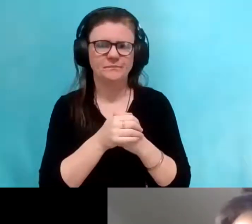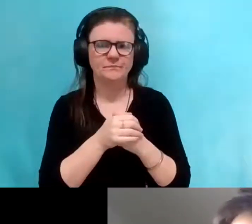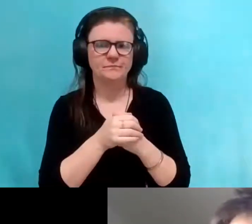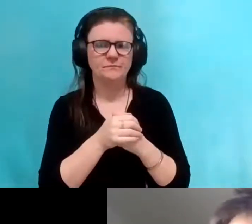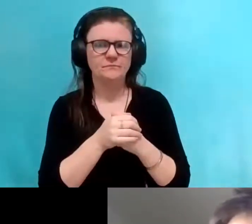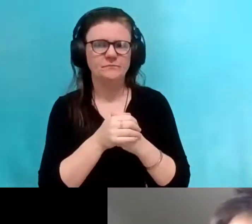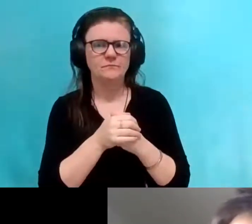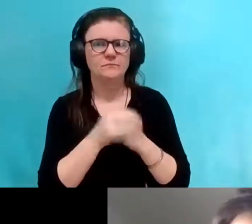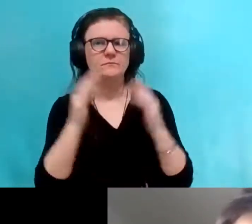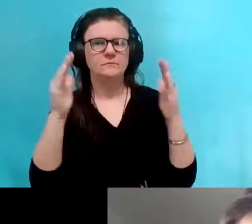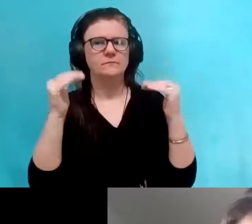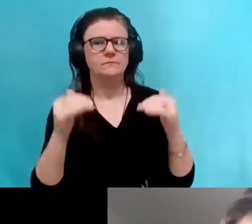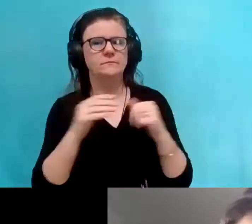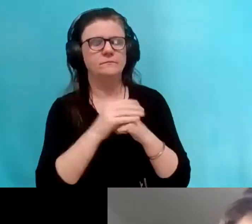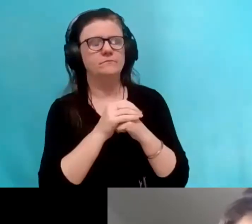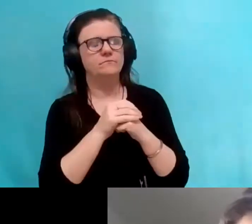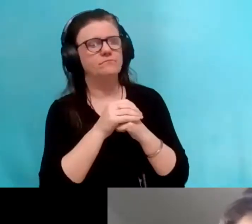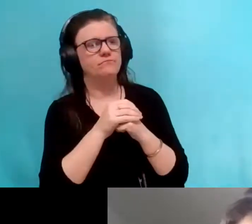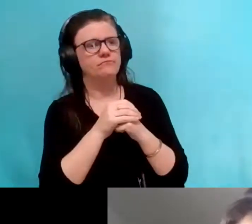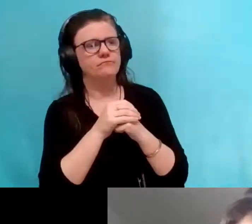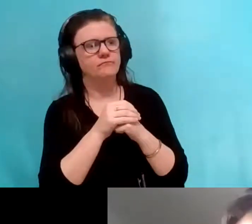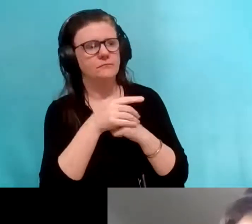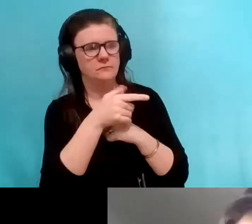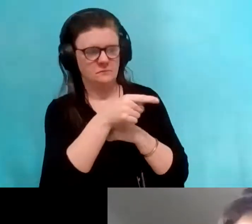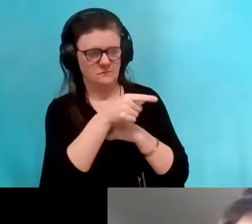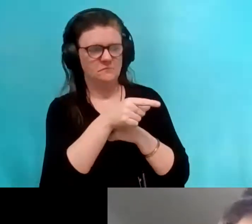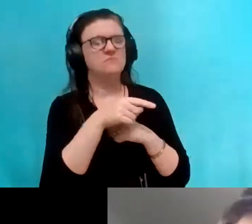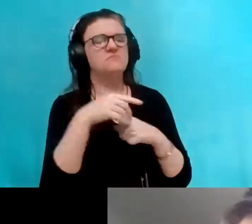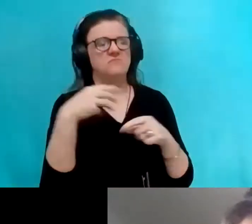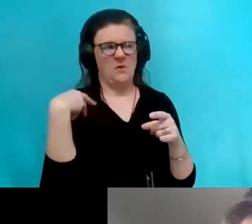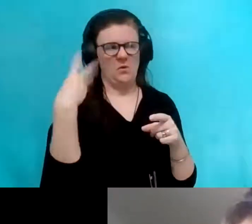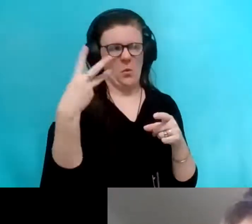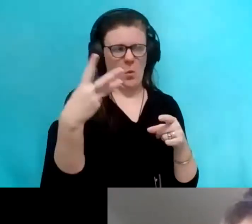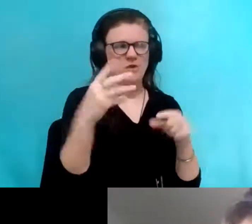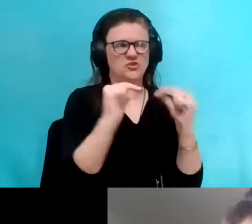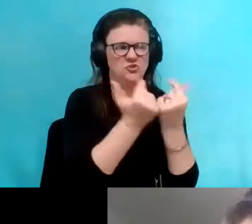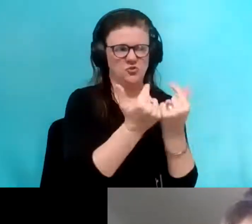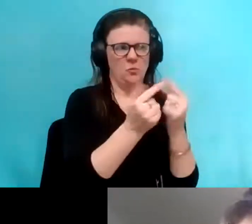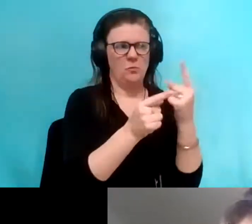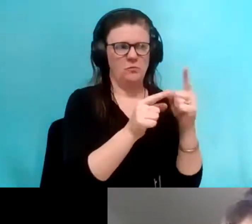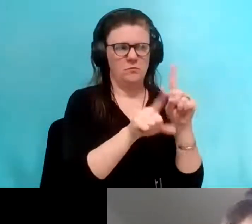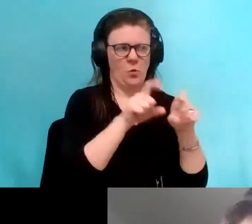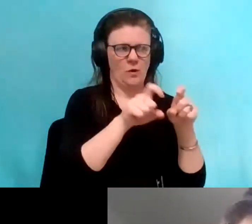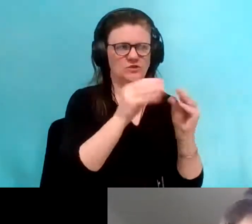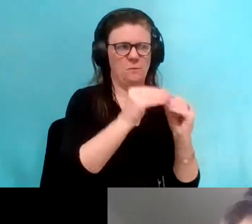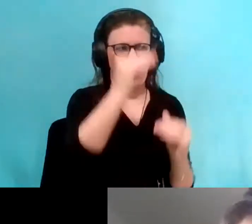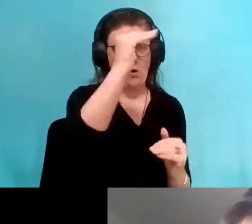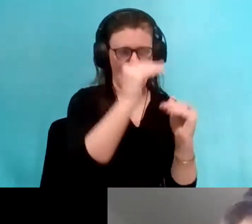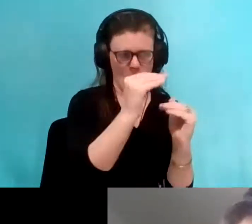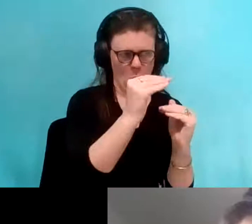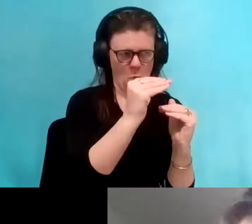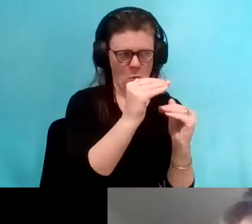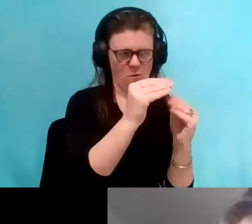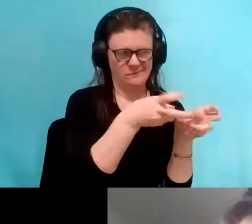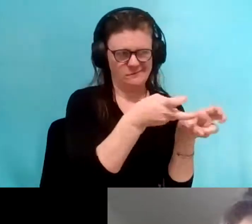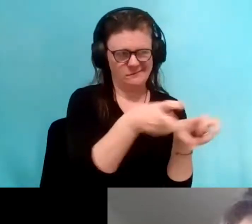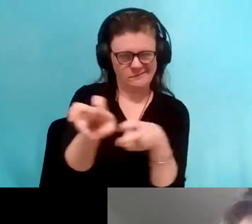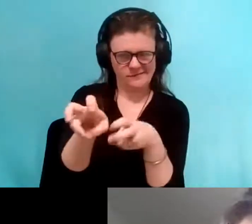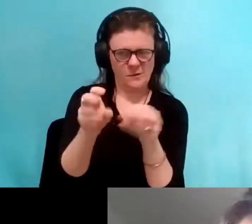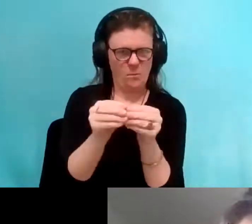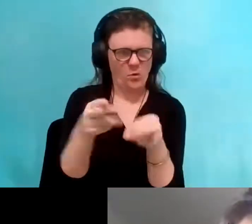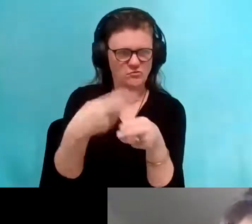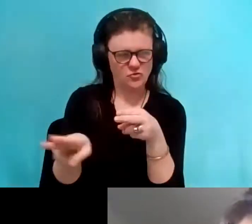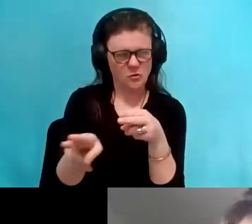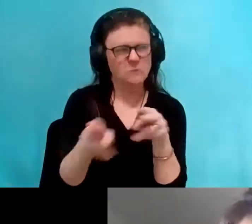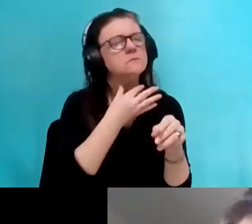Another, so where you shortened the Washington group short set in your COVID RNA, how